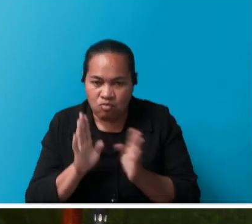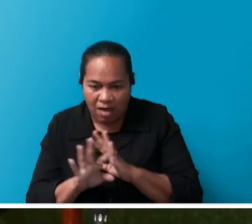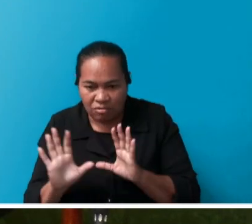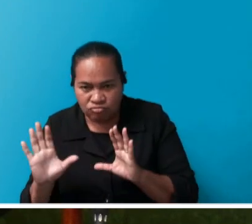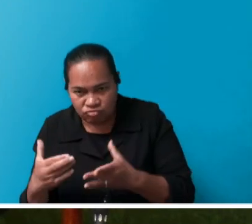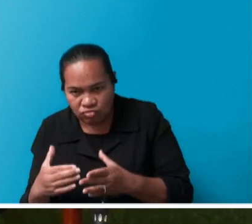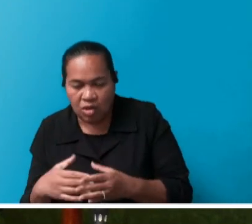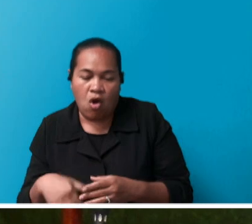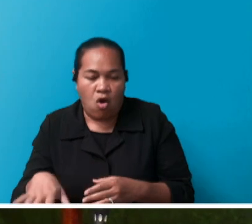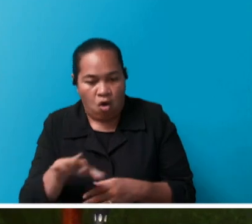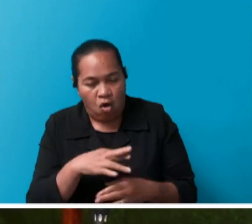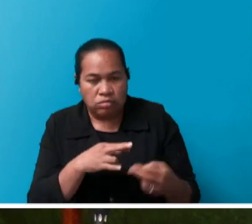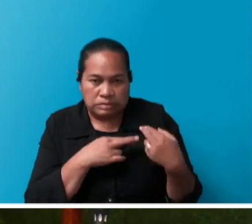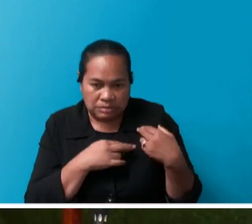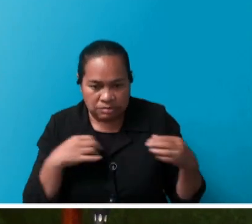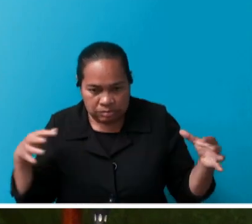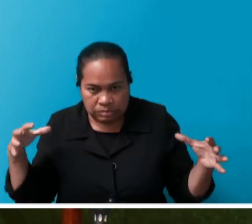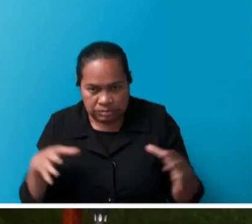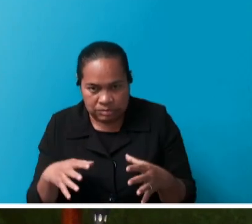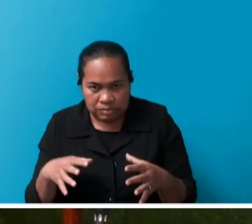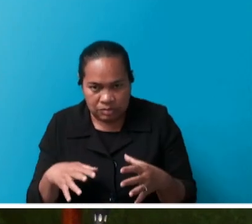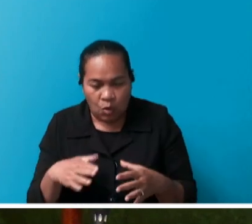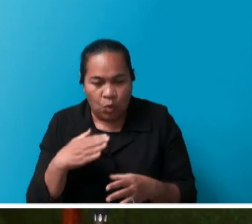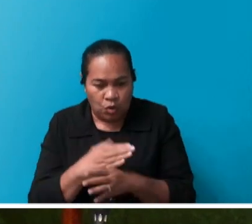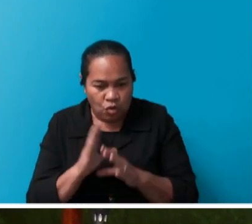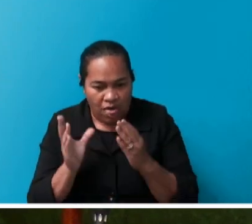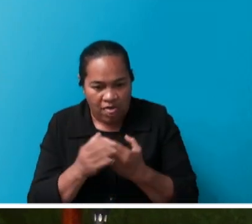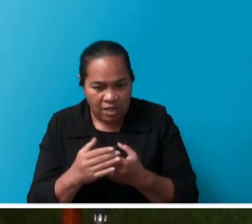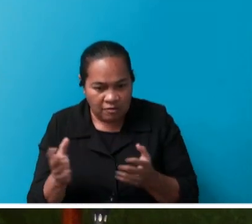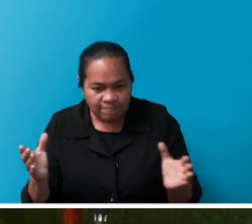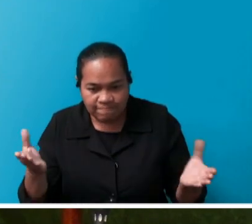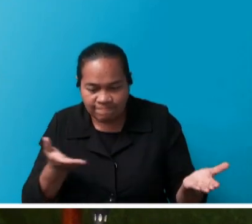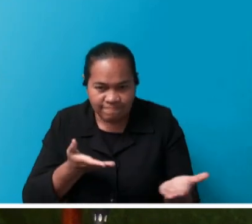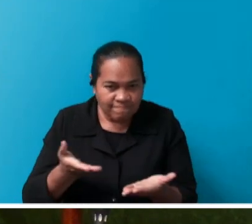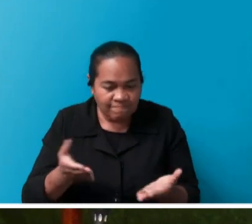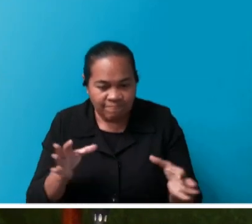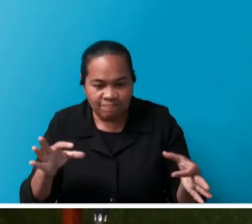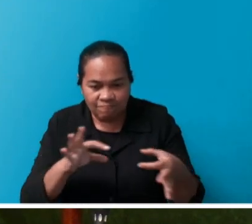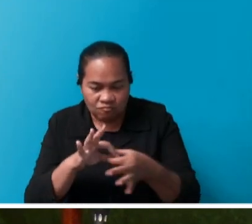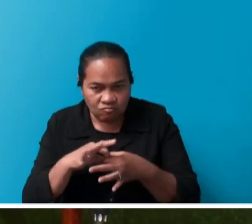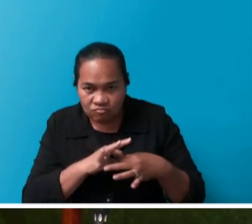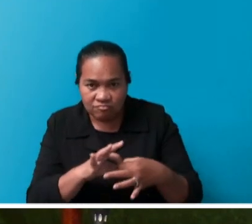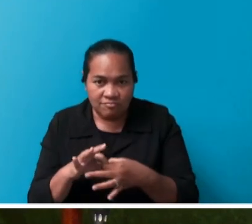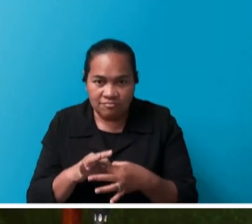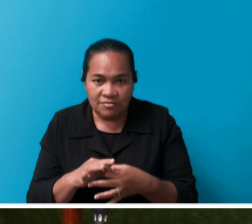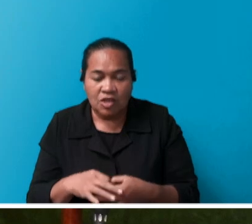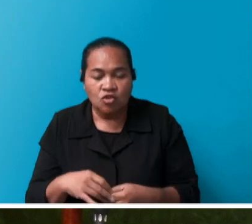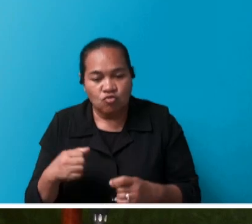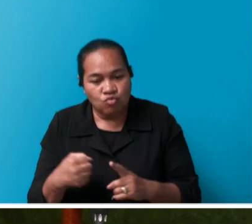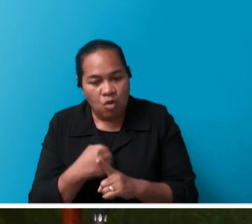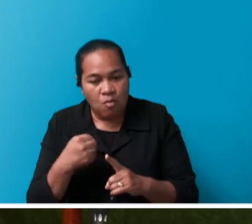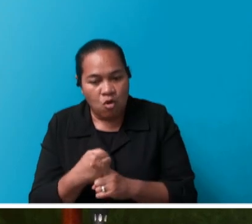We will continue fostering collaborative effort to promote preventive health care, wellness, and a